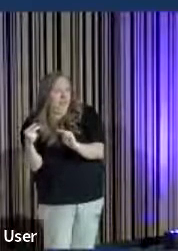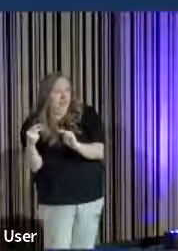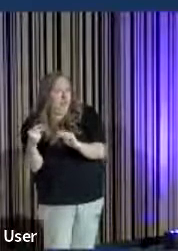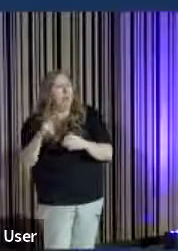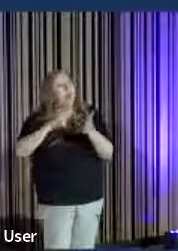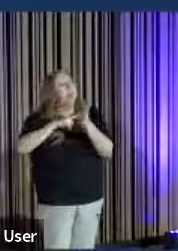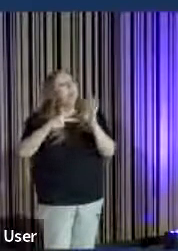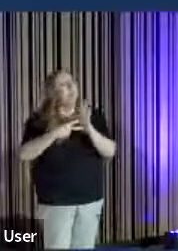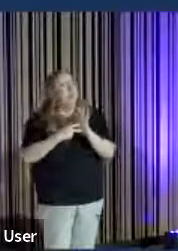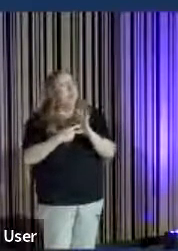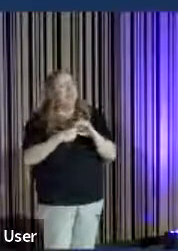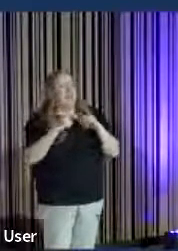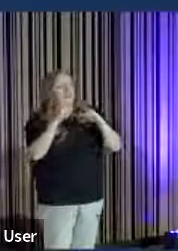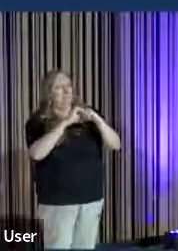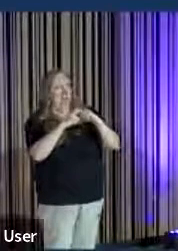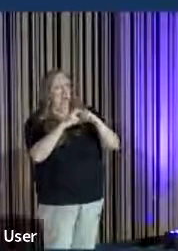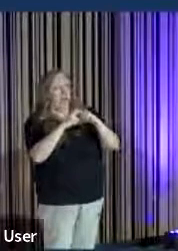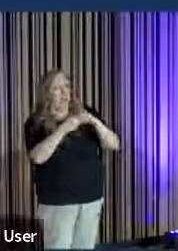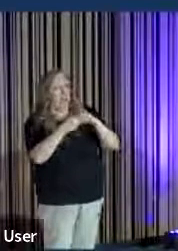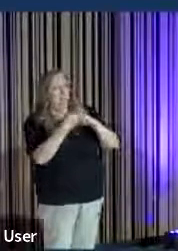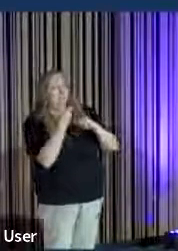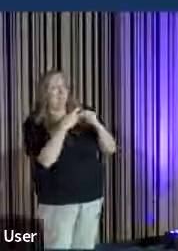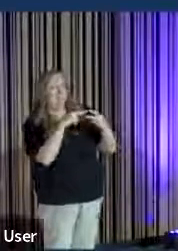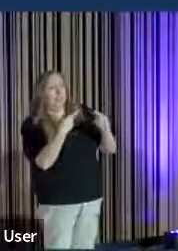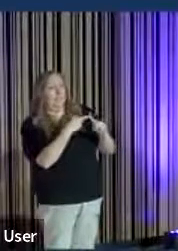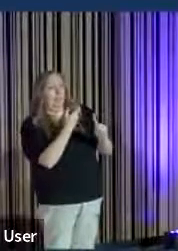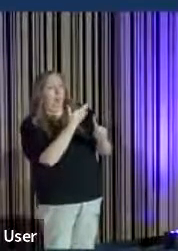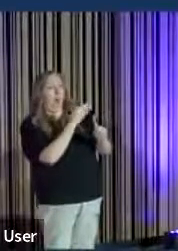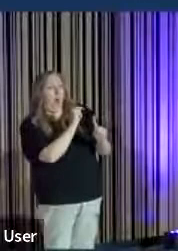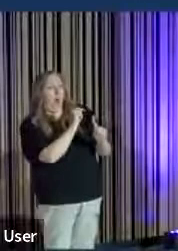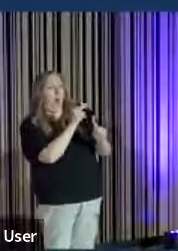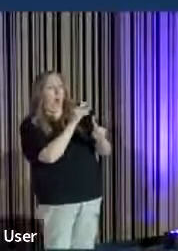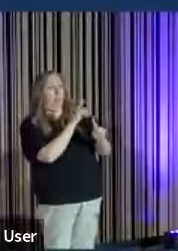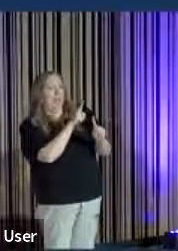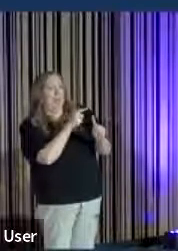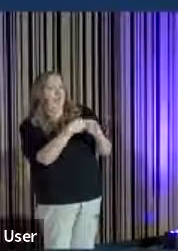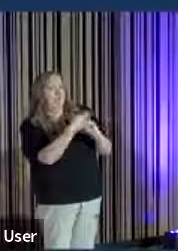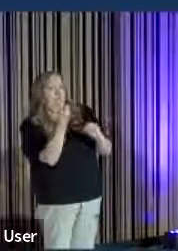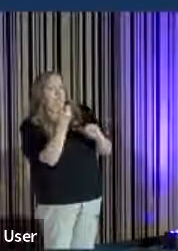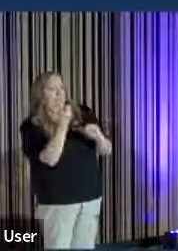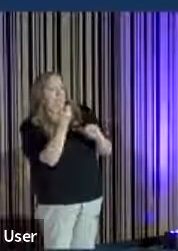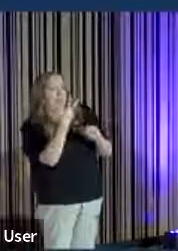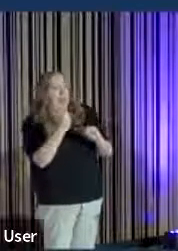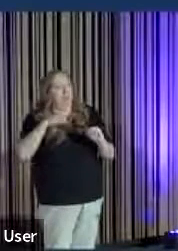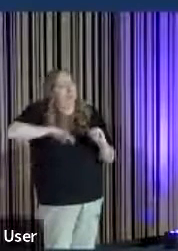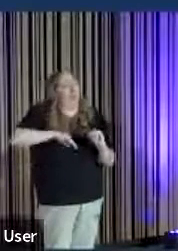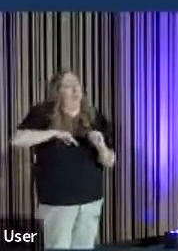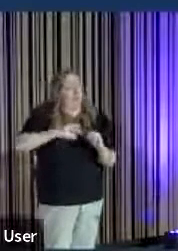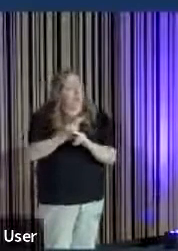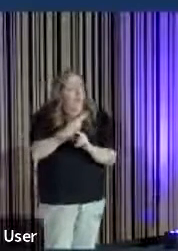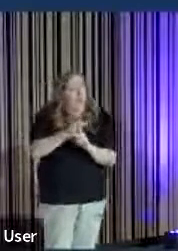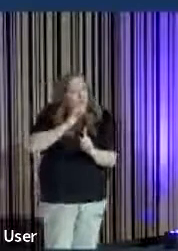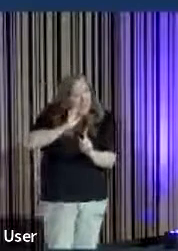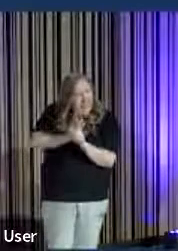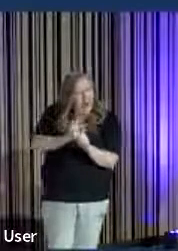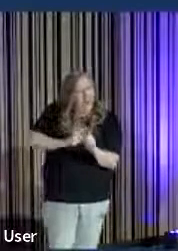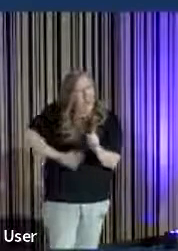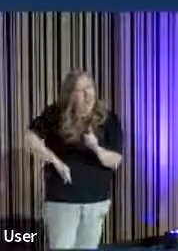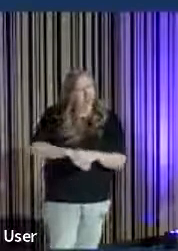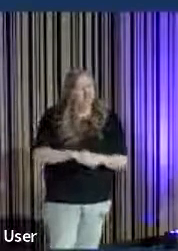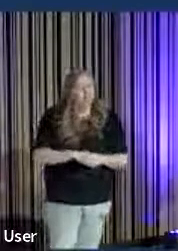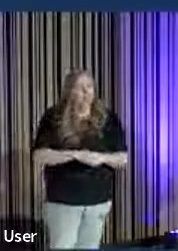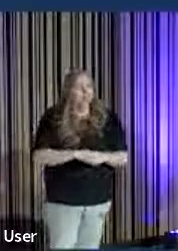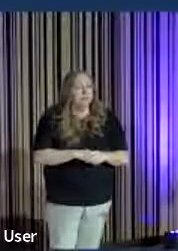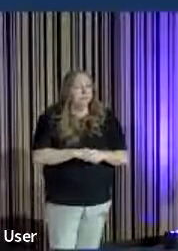gene from the host cell, and they've used it to their advantage. And this was actually well known before Tara. This is a group of